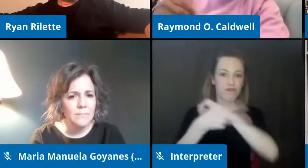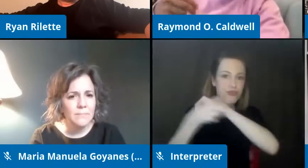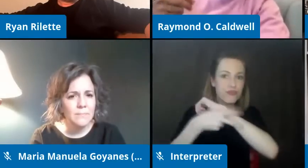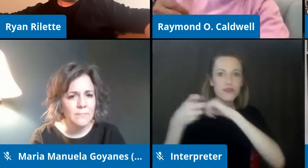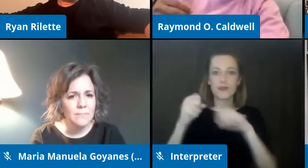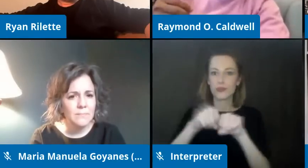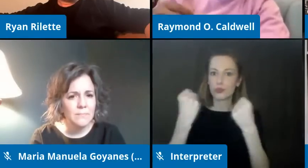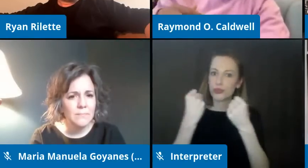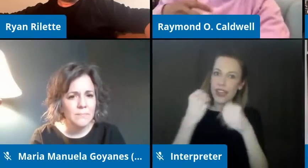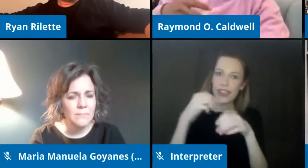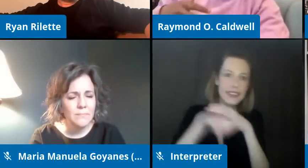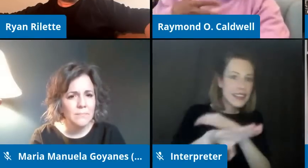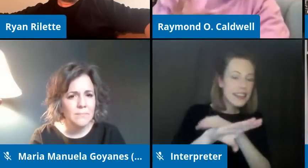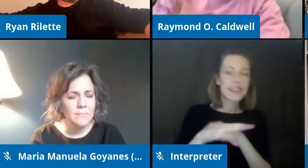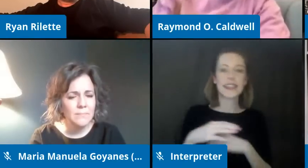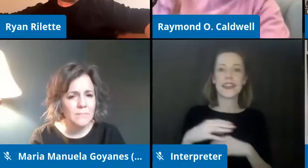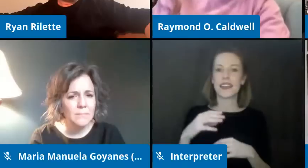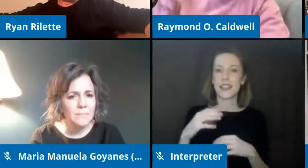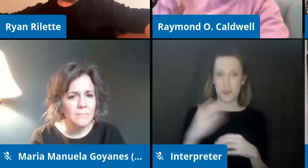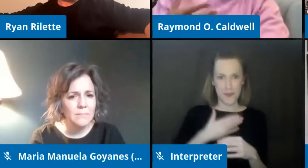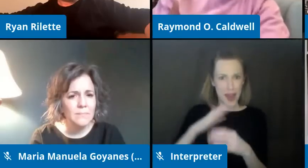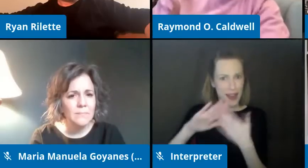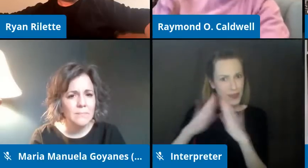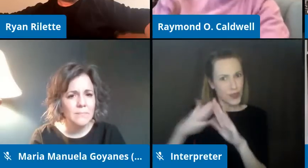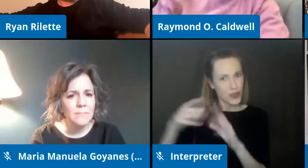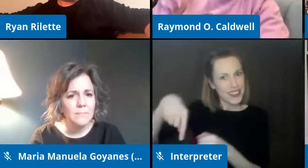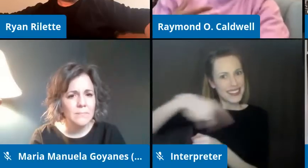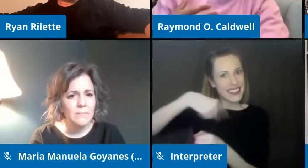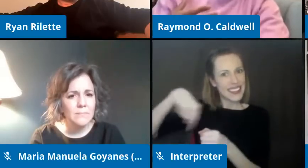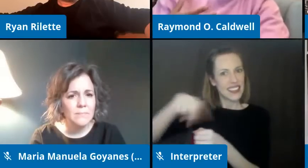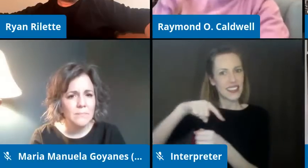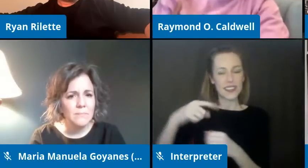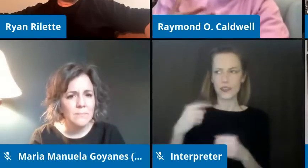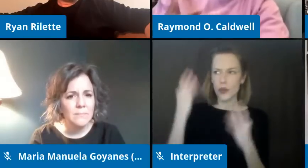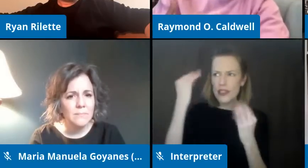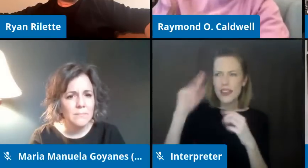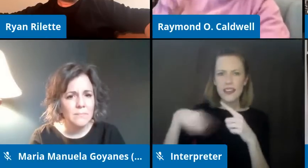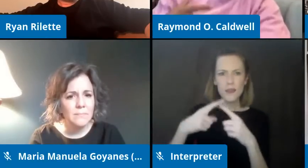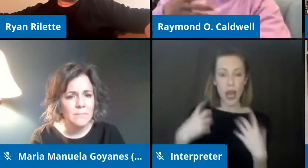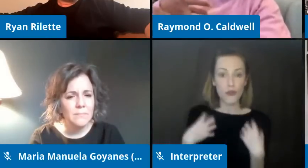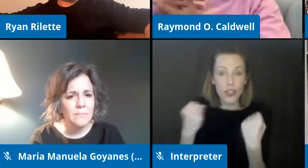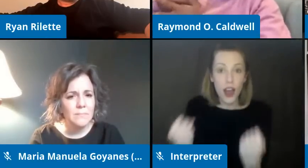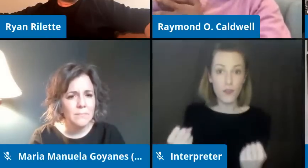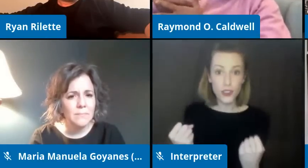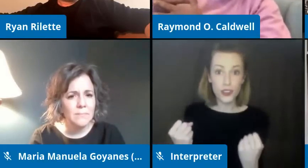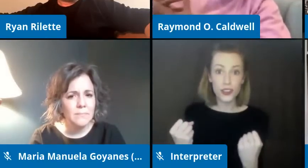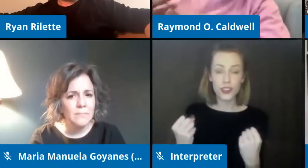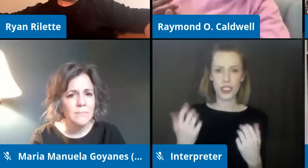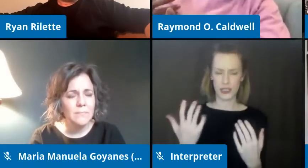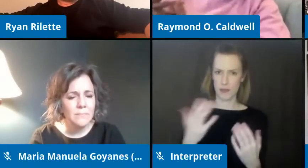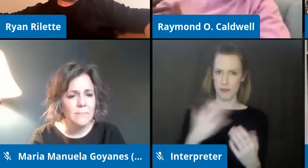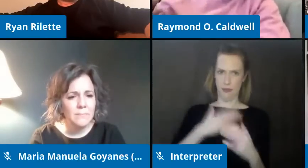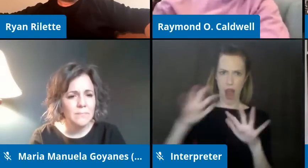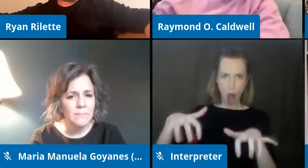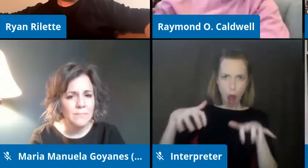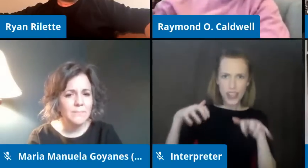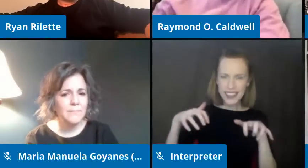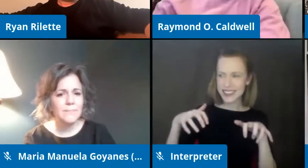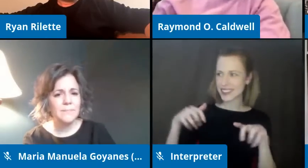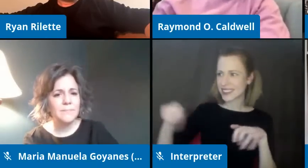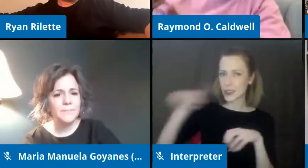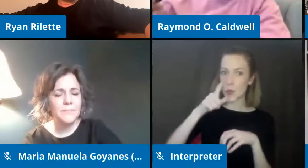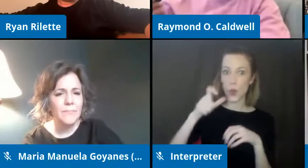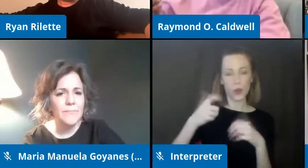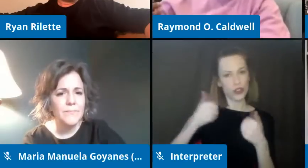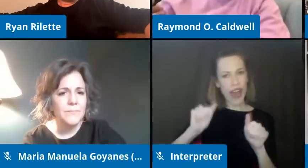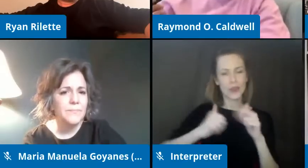how we recover, I am nervous that an audience base that I've been attempting to build as we attempt to continue to build community